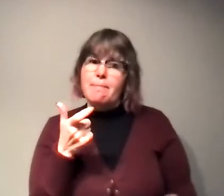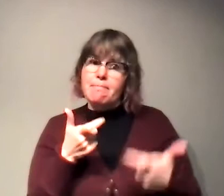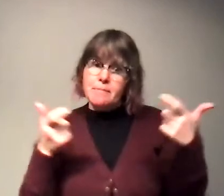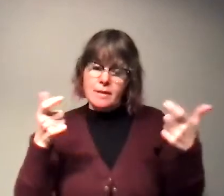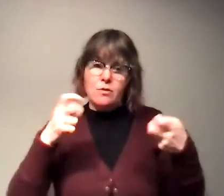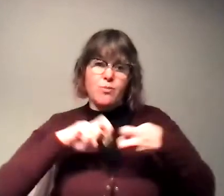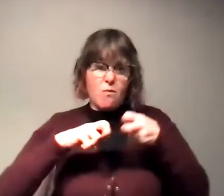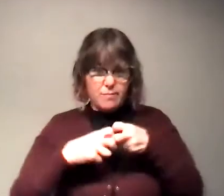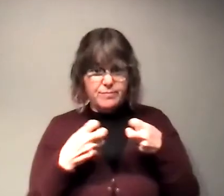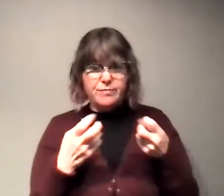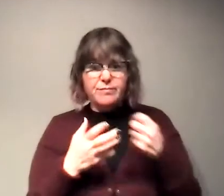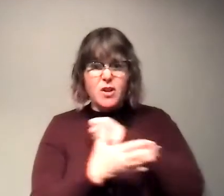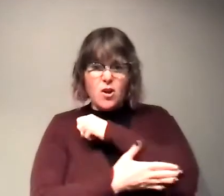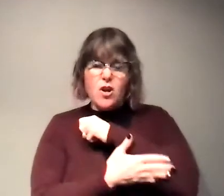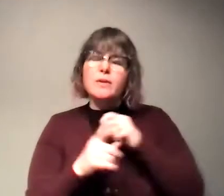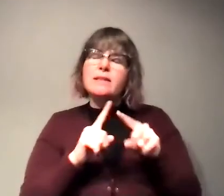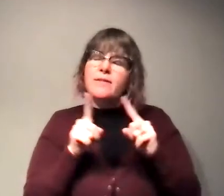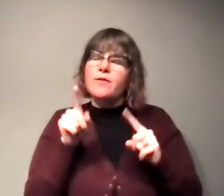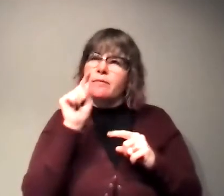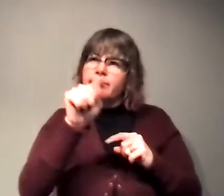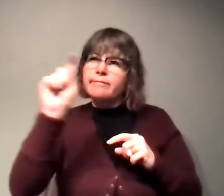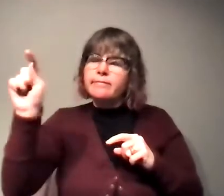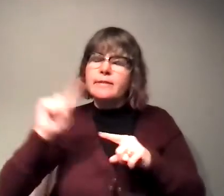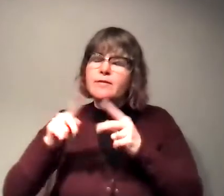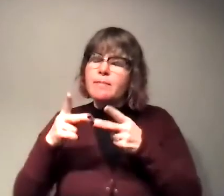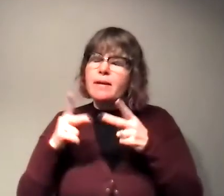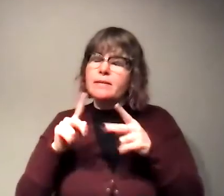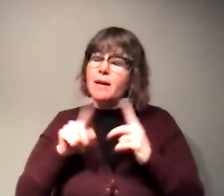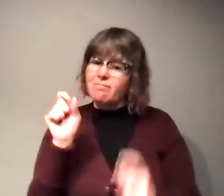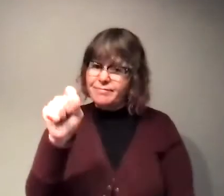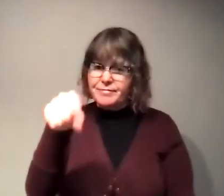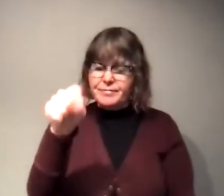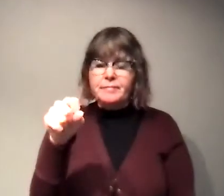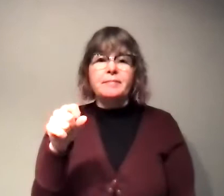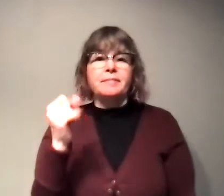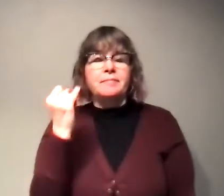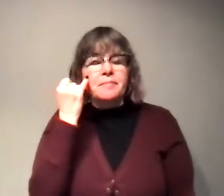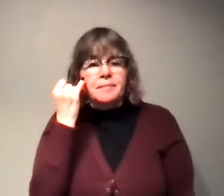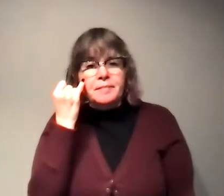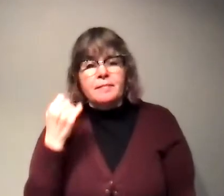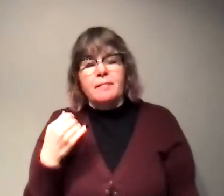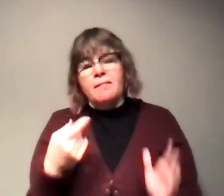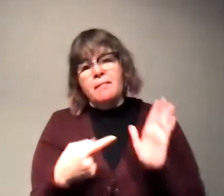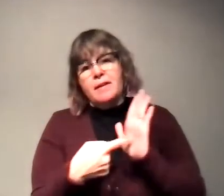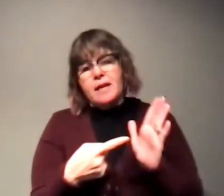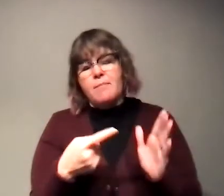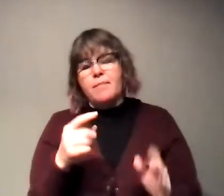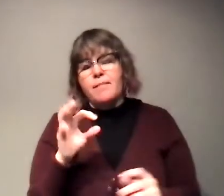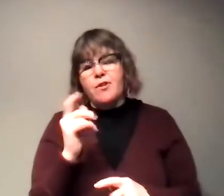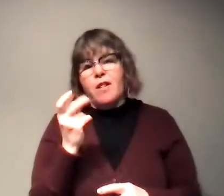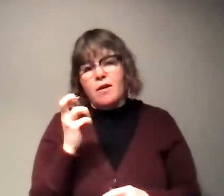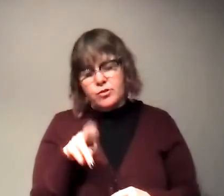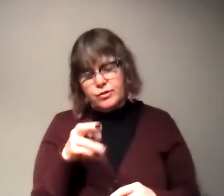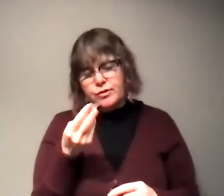country, actually. It's different in different places. But yes, when we have, for example, if we fertilize our lawn